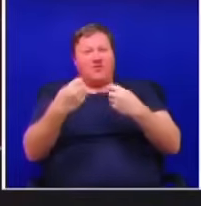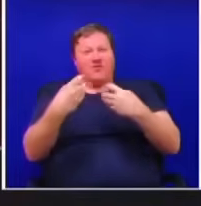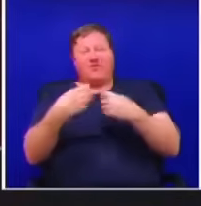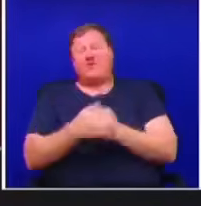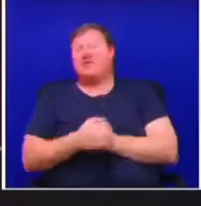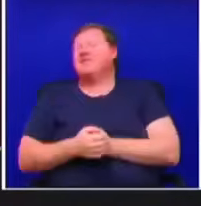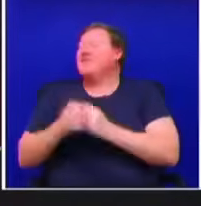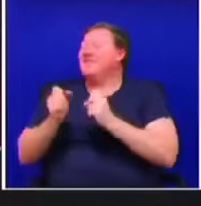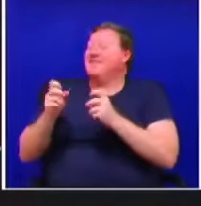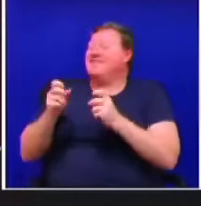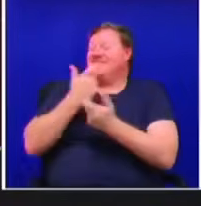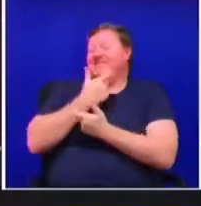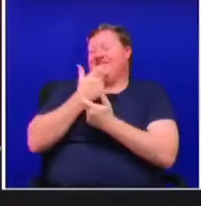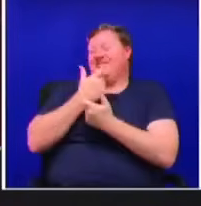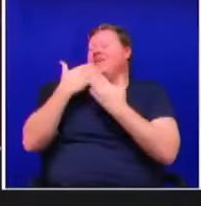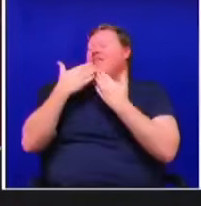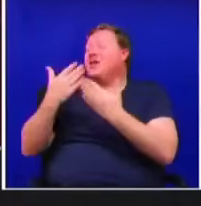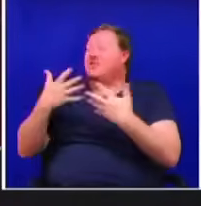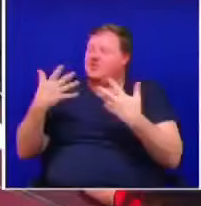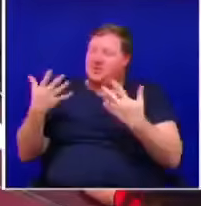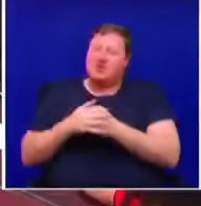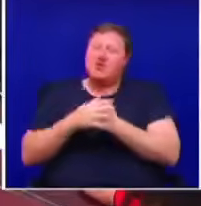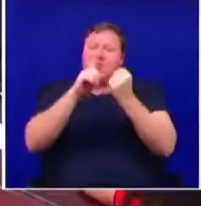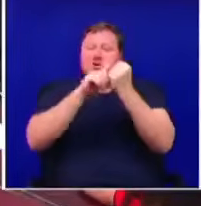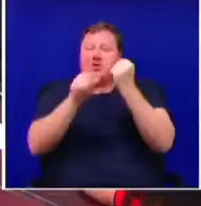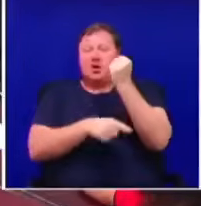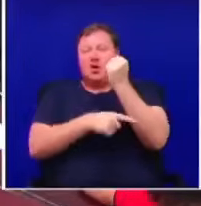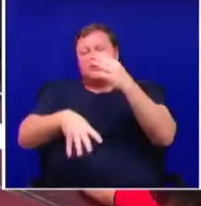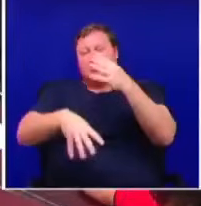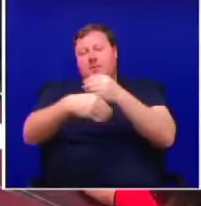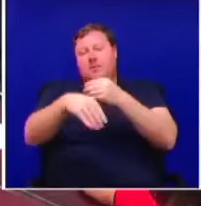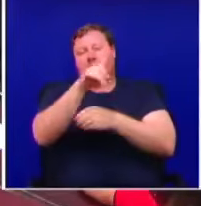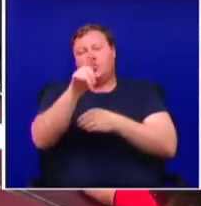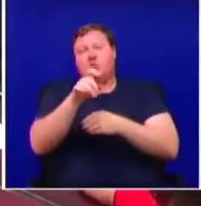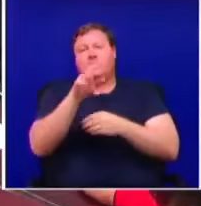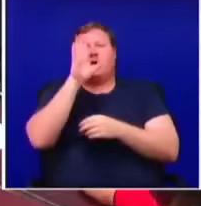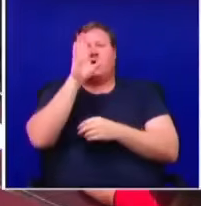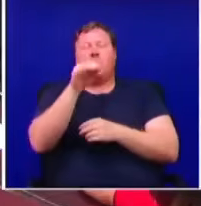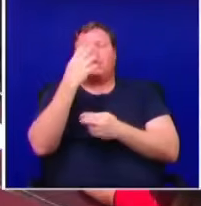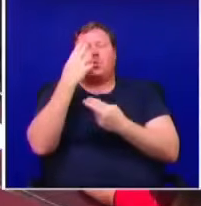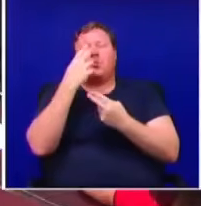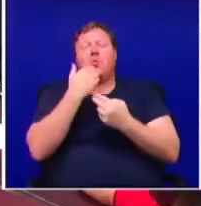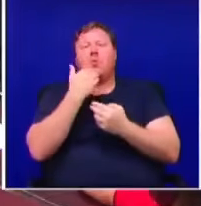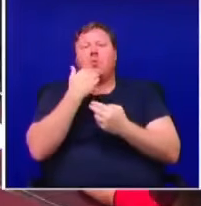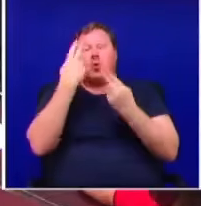Thank you very much, Mr. President. Our last supplementary question will be asked by Honorable Maimane.